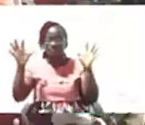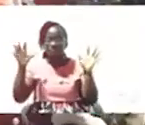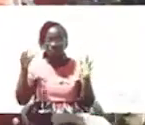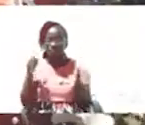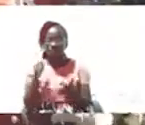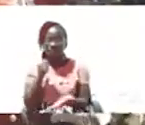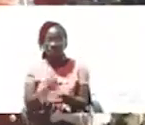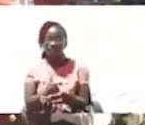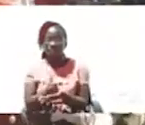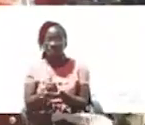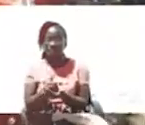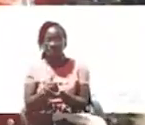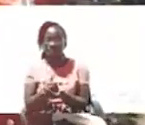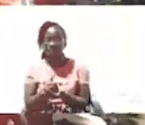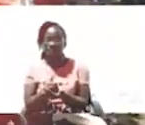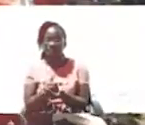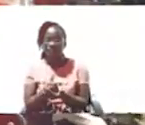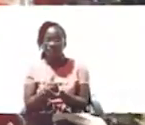hallelujah. Amen.